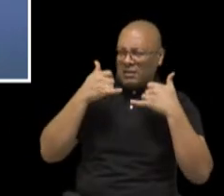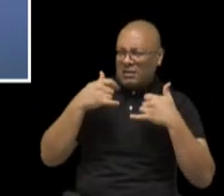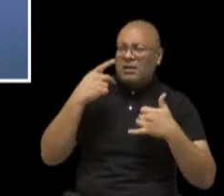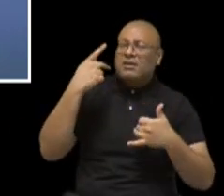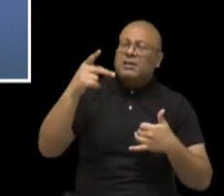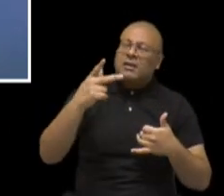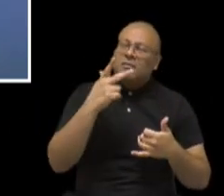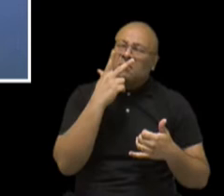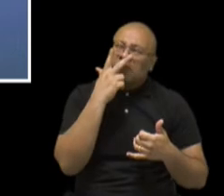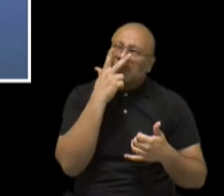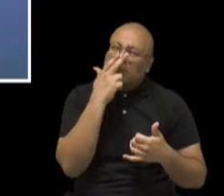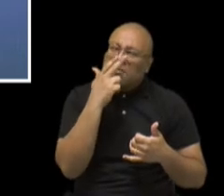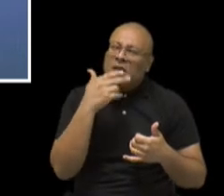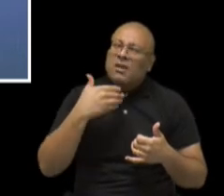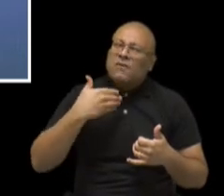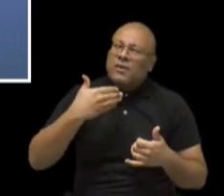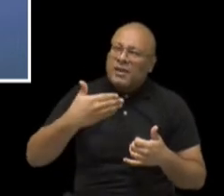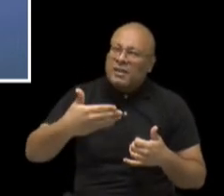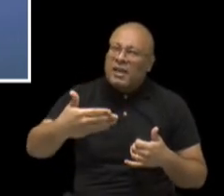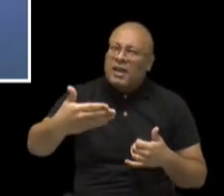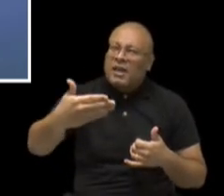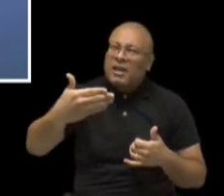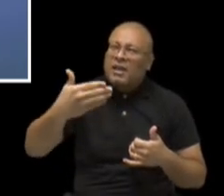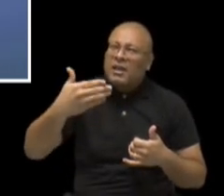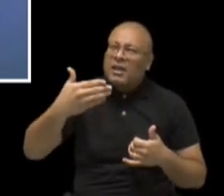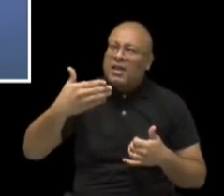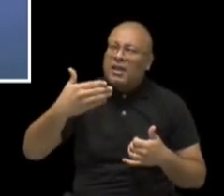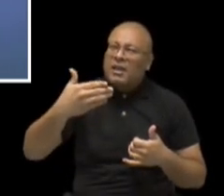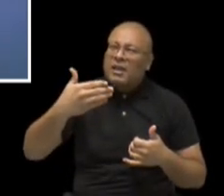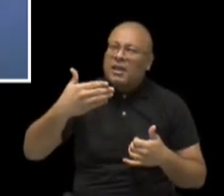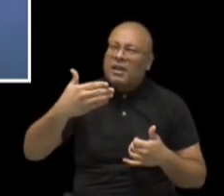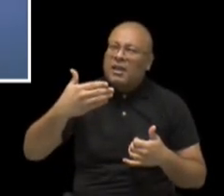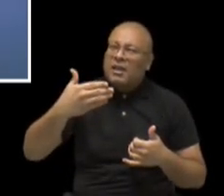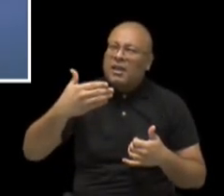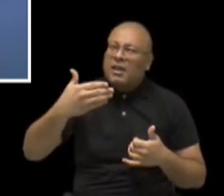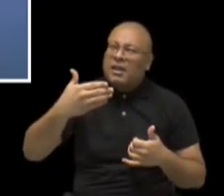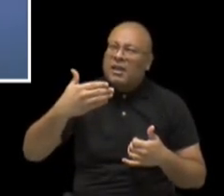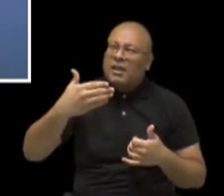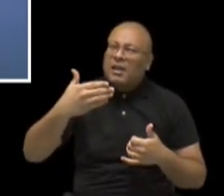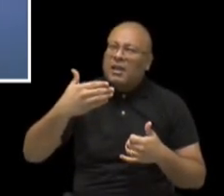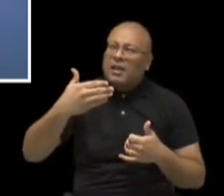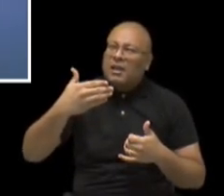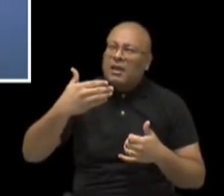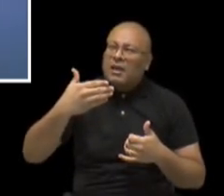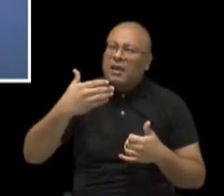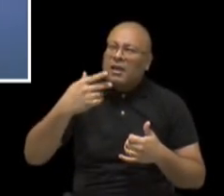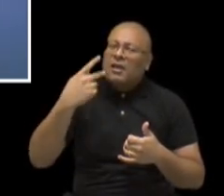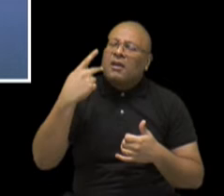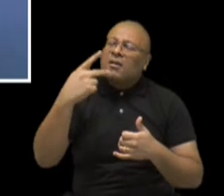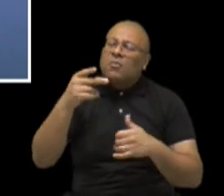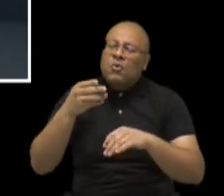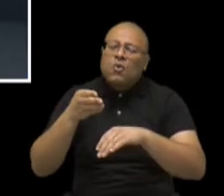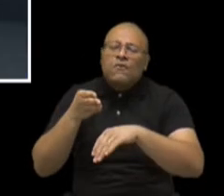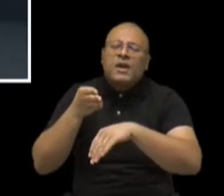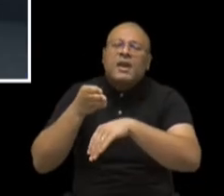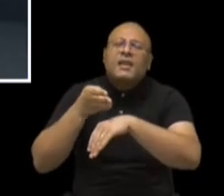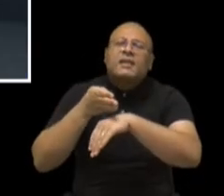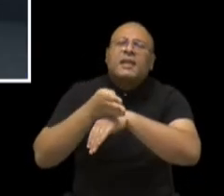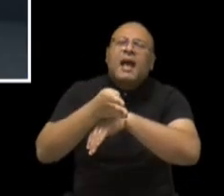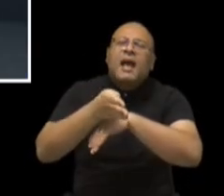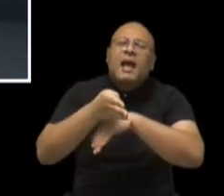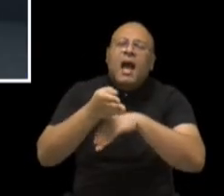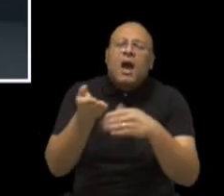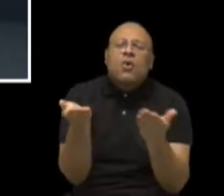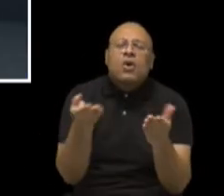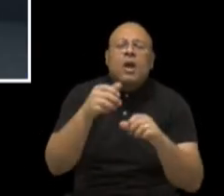probably going into another confinement soon or in Italy. How are things in Italy now? Well,